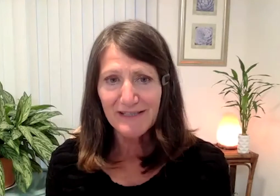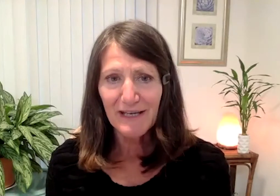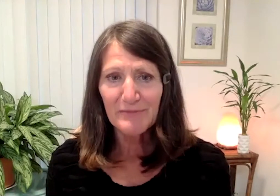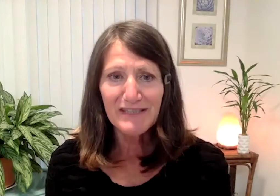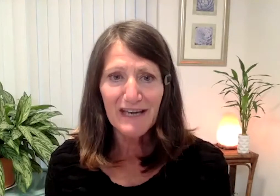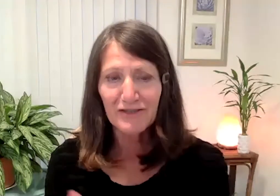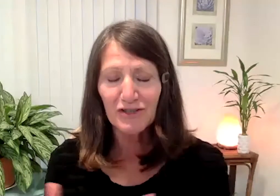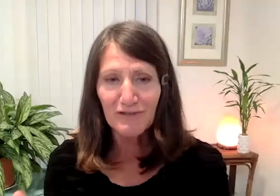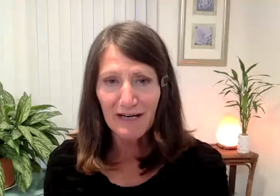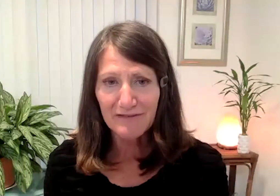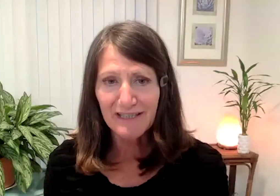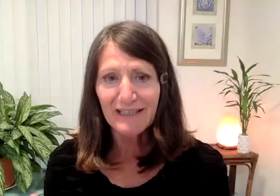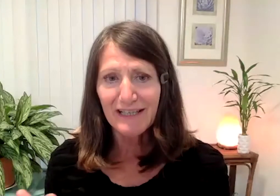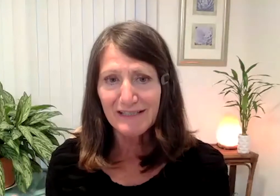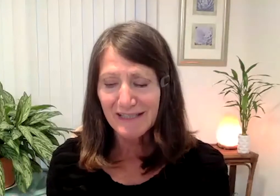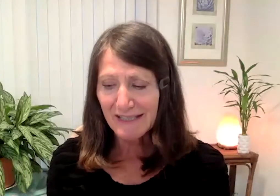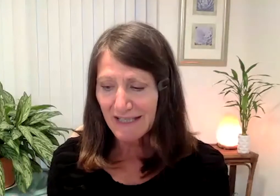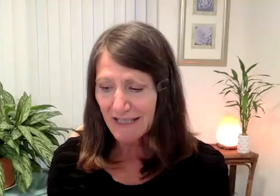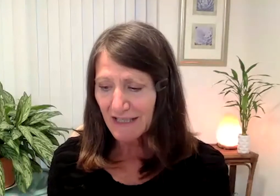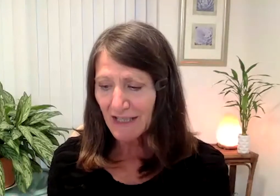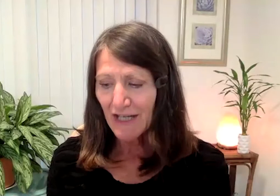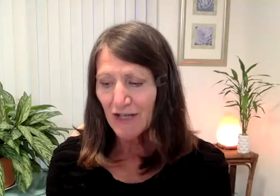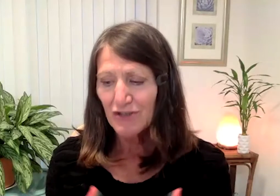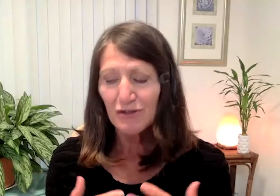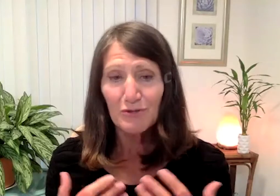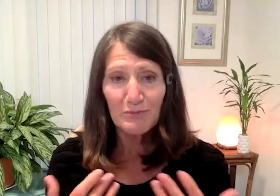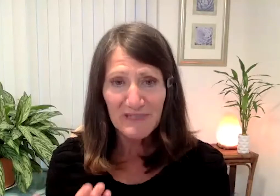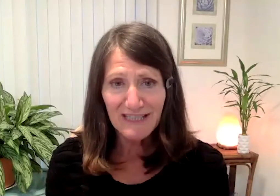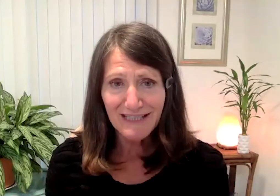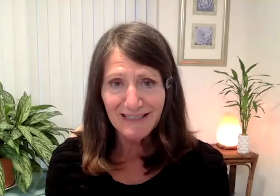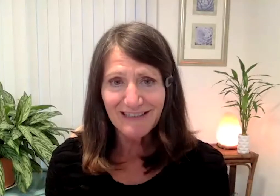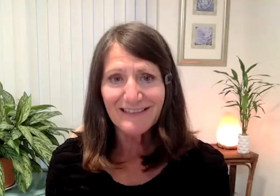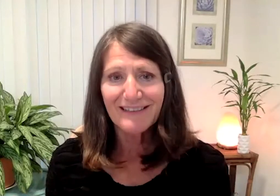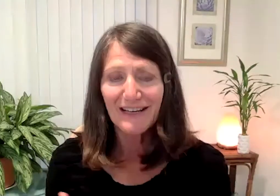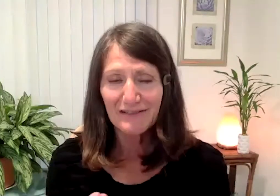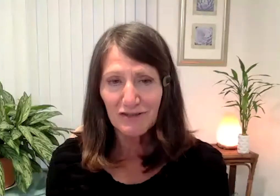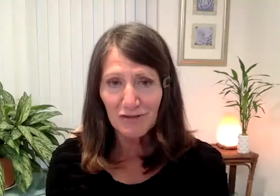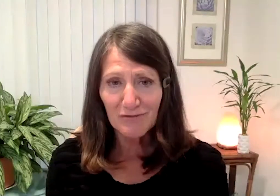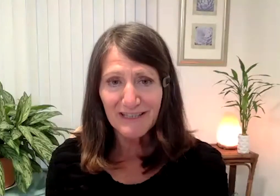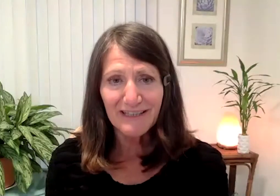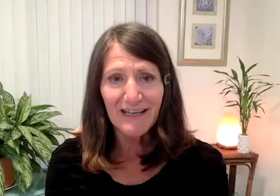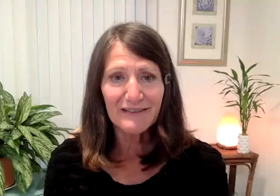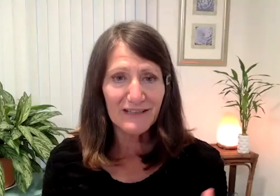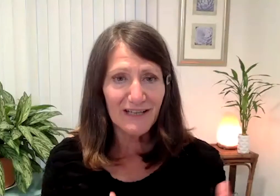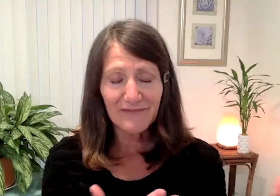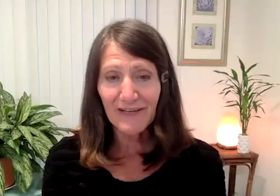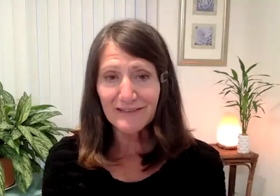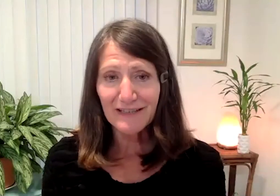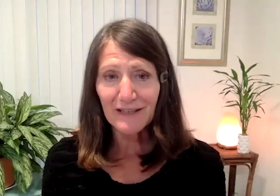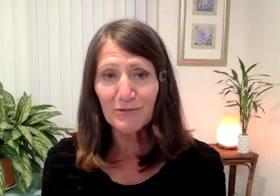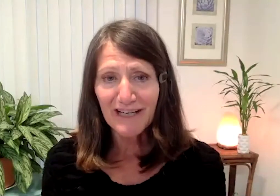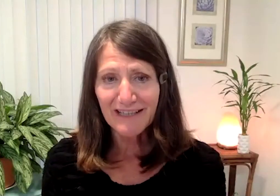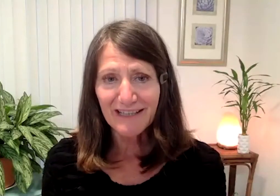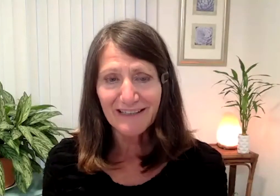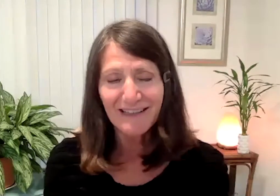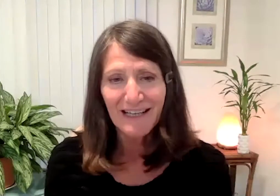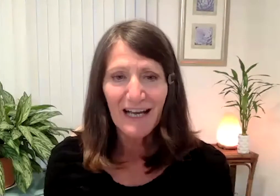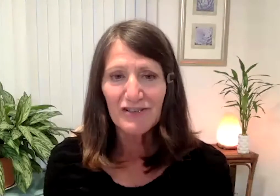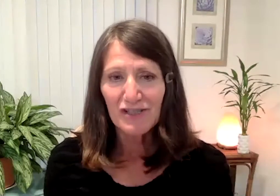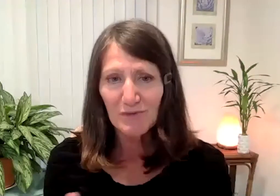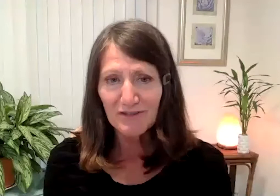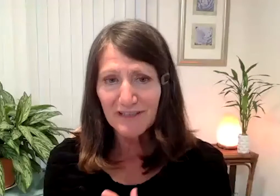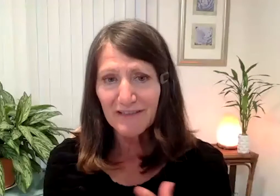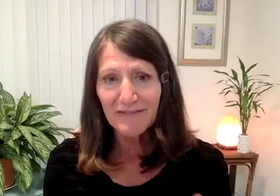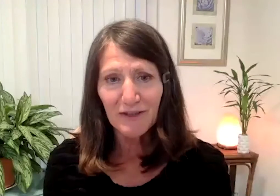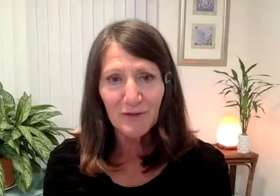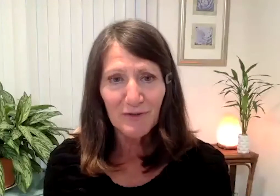about the steps after grounding and seeing to being and doing and finally liberating. I'm